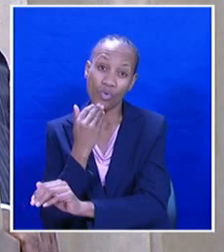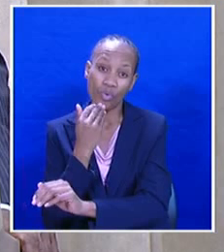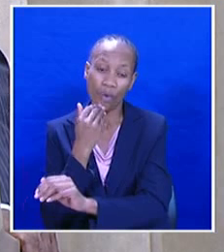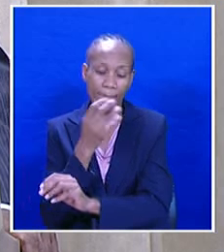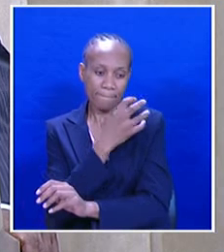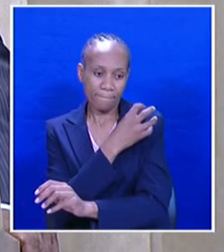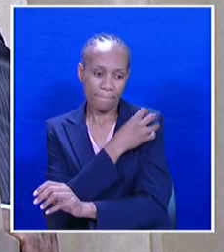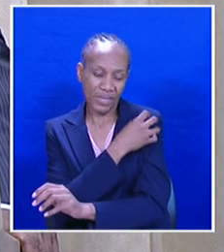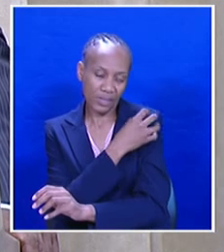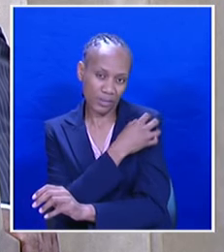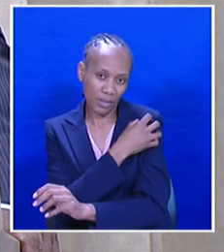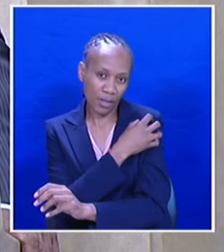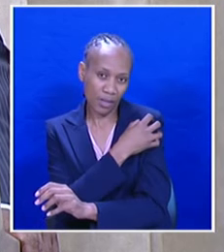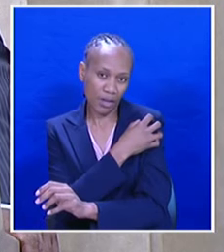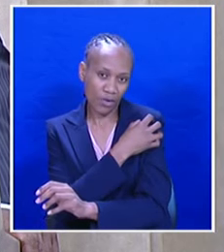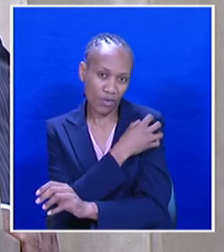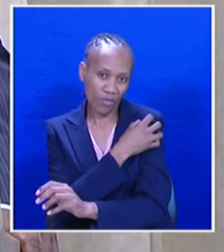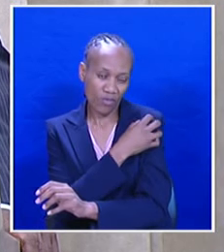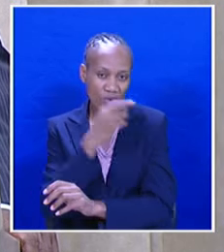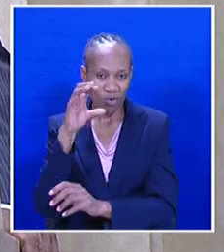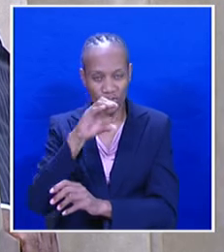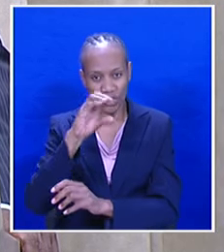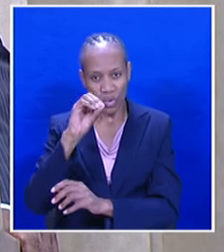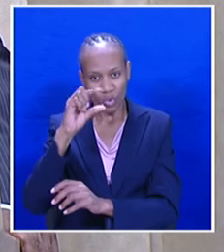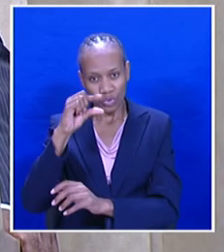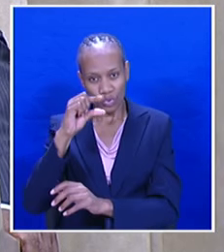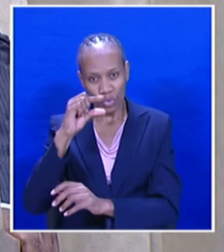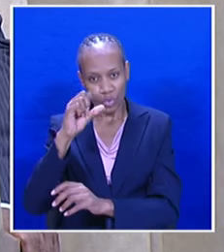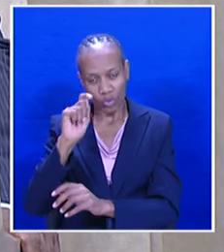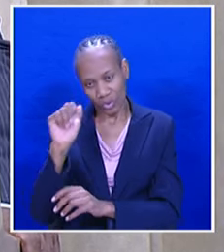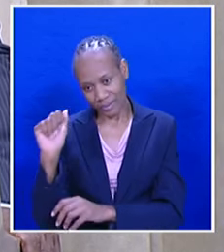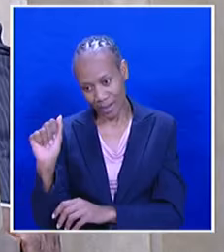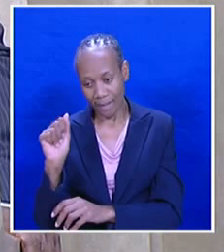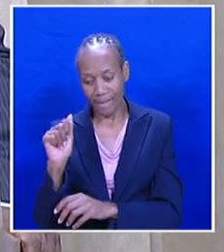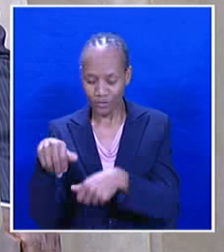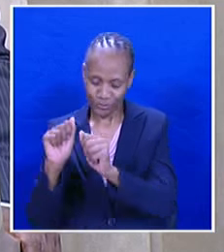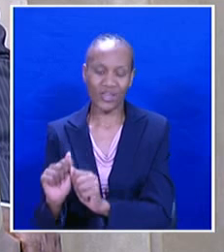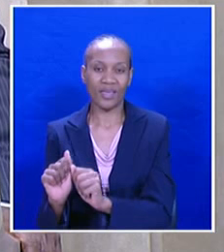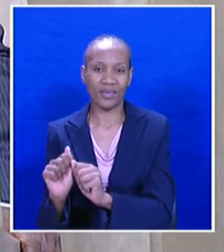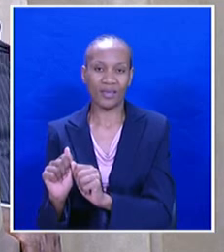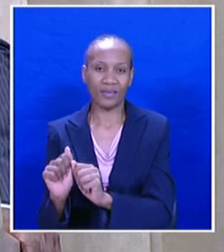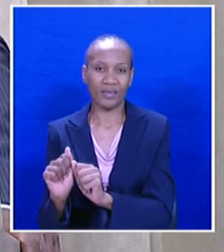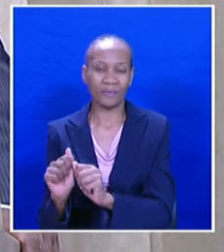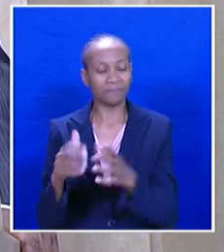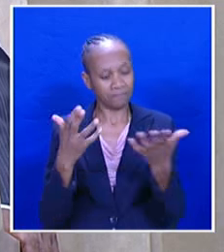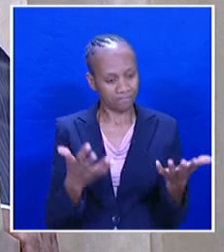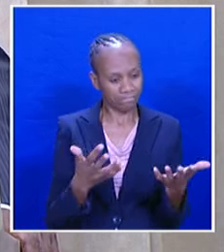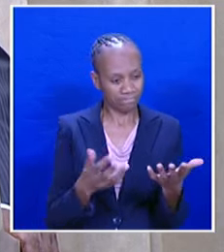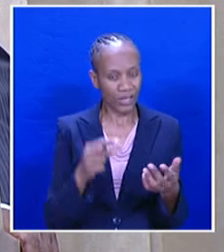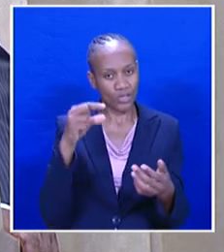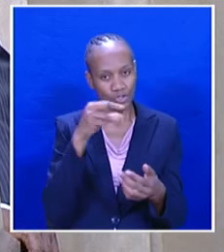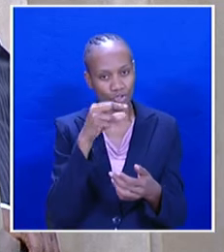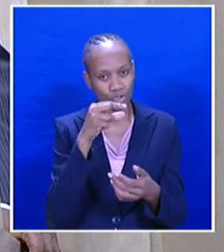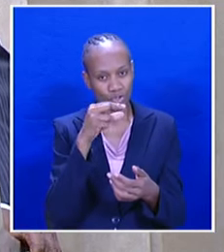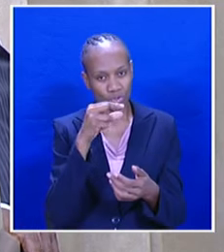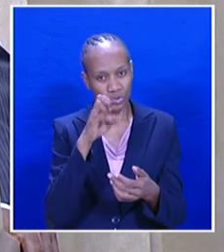Cooperation, Ms. Maite Nkwana Mashabane, and the German Foreign Federal Minister